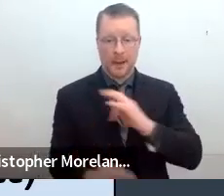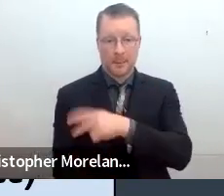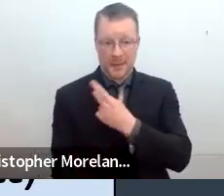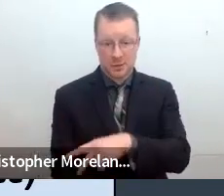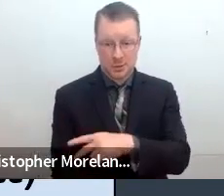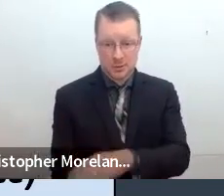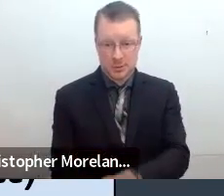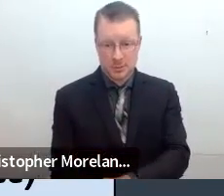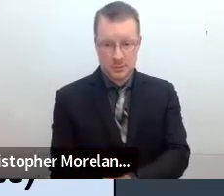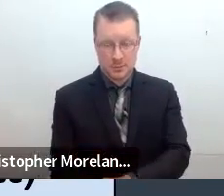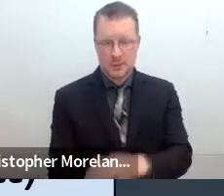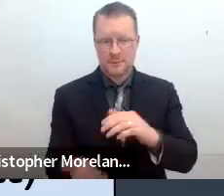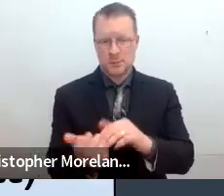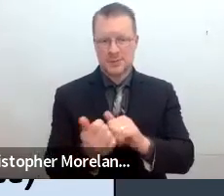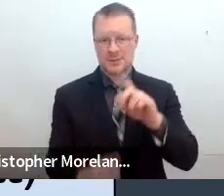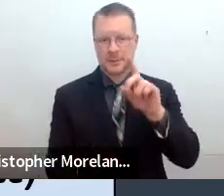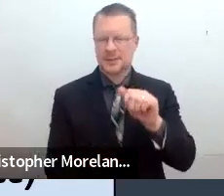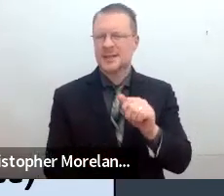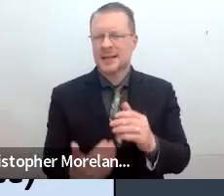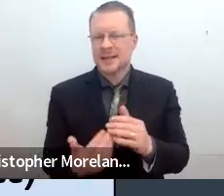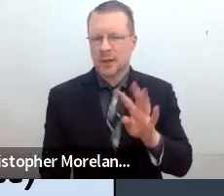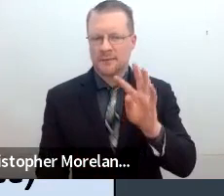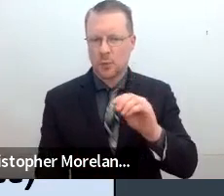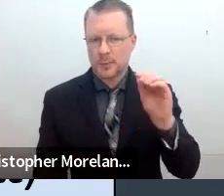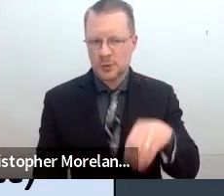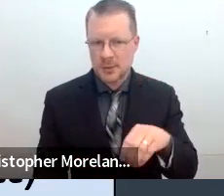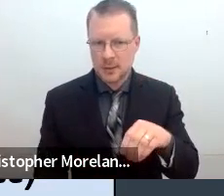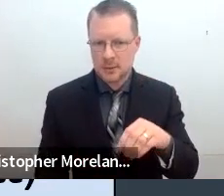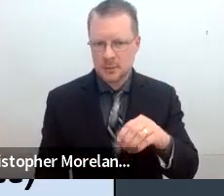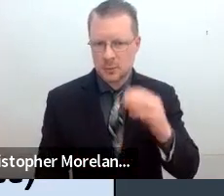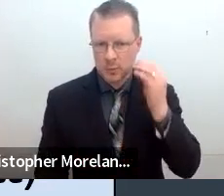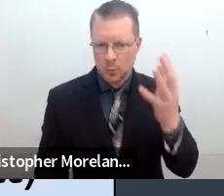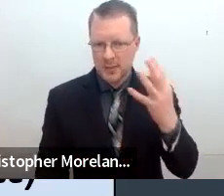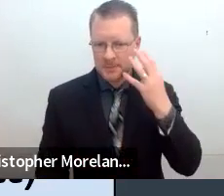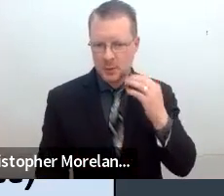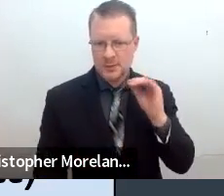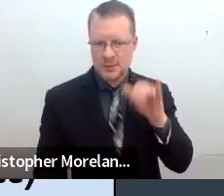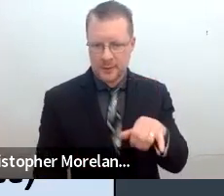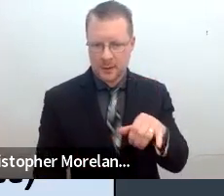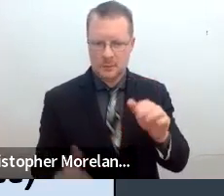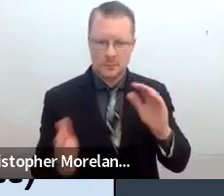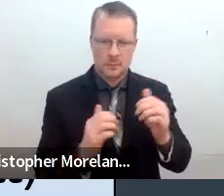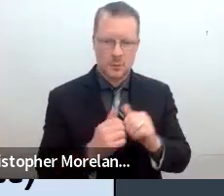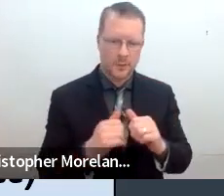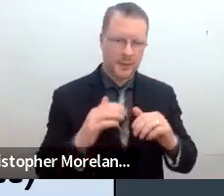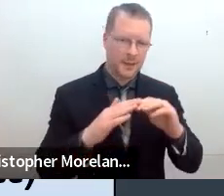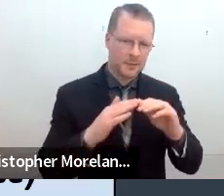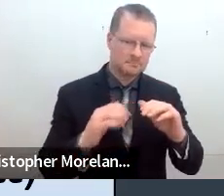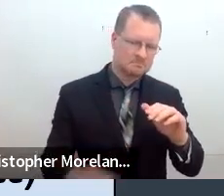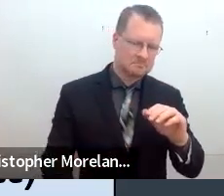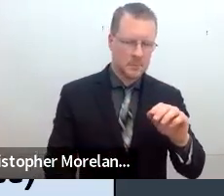In terms of threats of physical harm from patients, physicians with disabilities were 40%